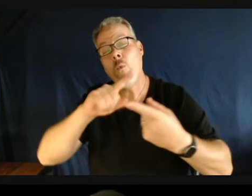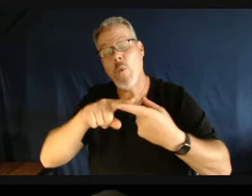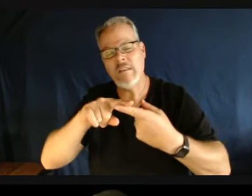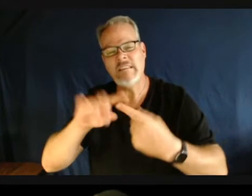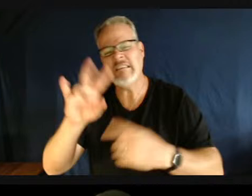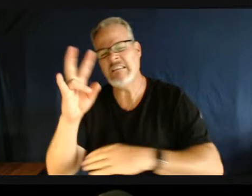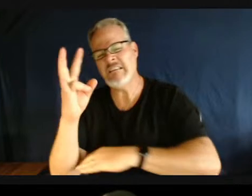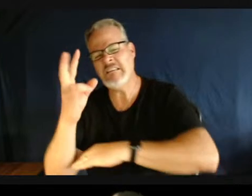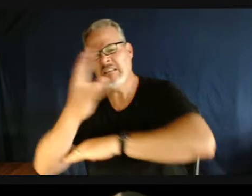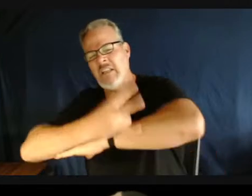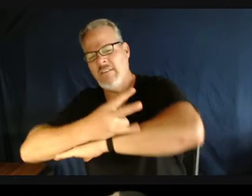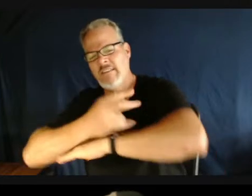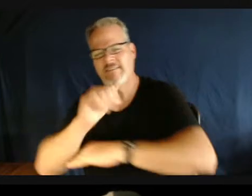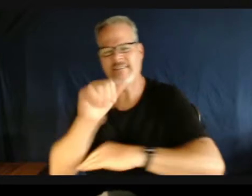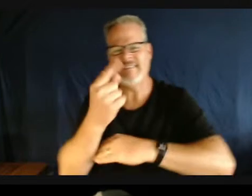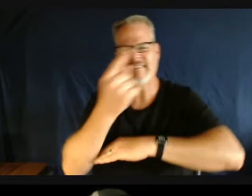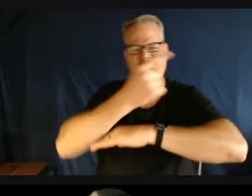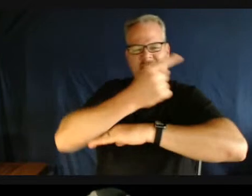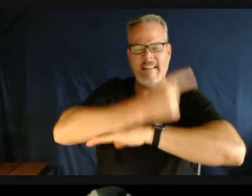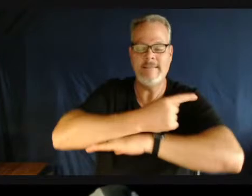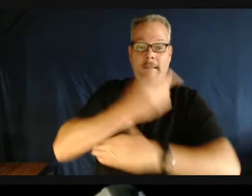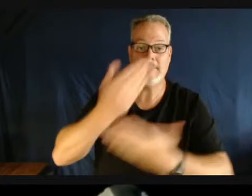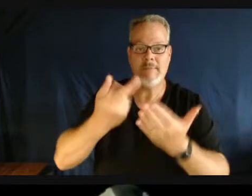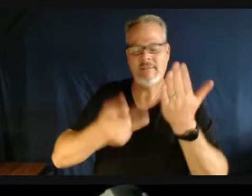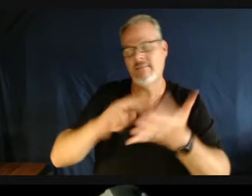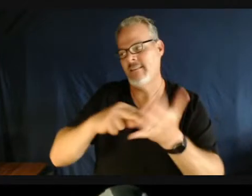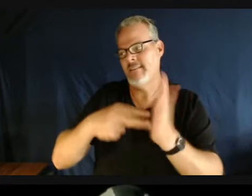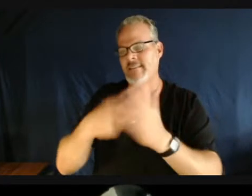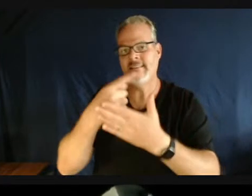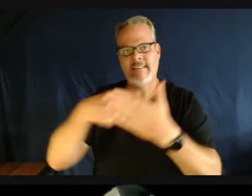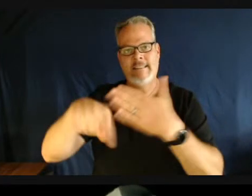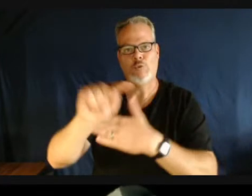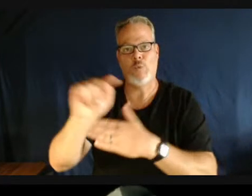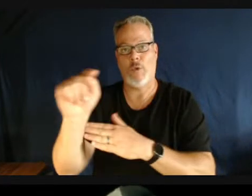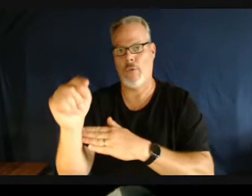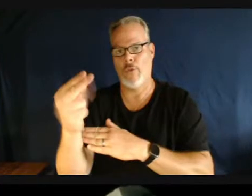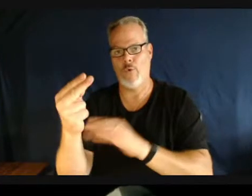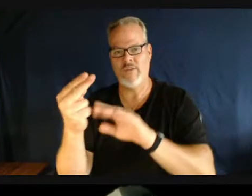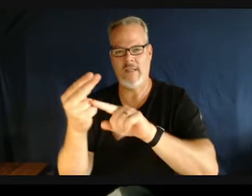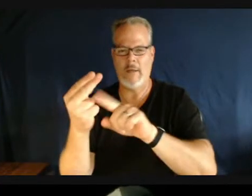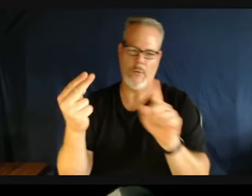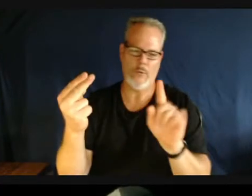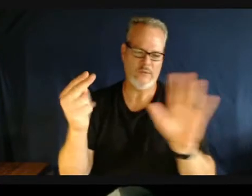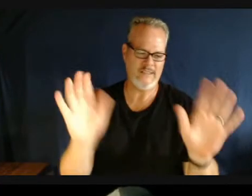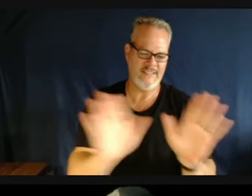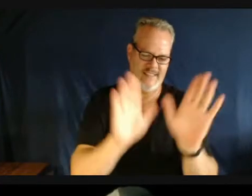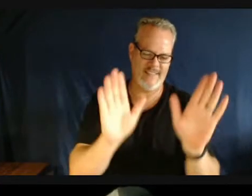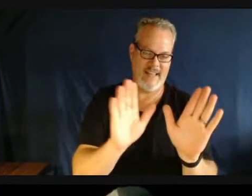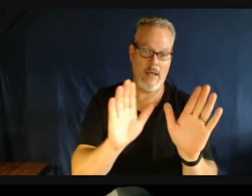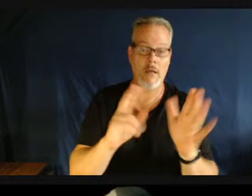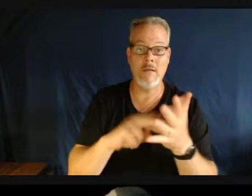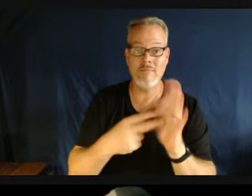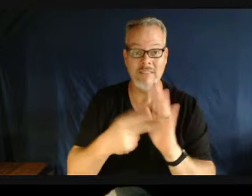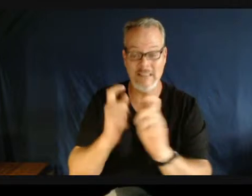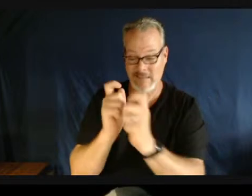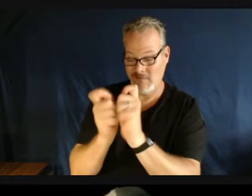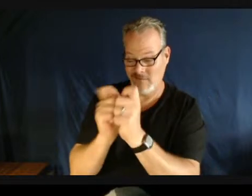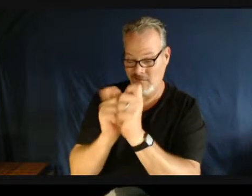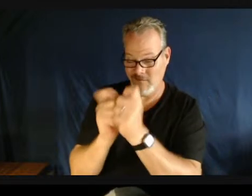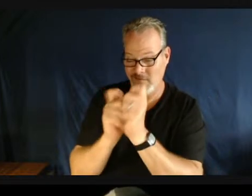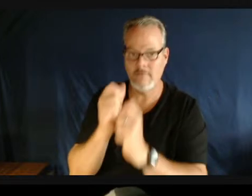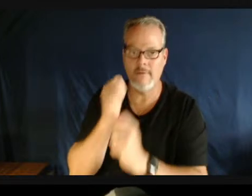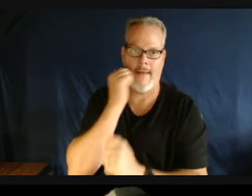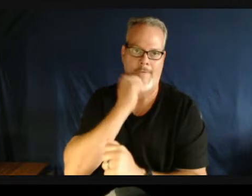now, or next week, Thursday through Sunday. Of course, this is adjusted daily, so when more data is available, that will be